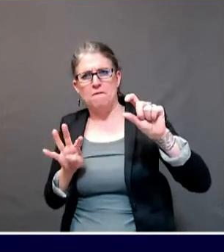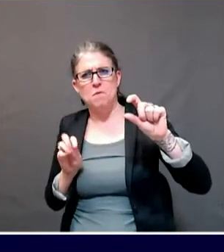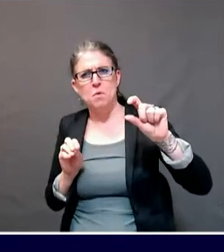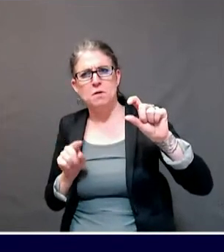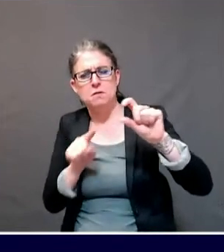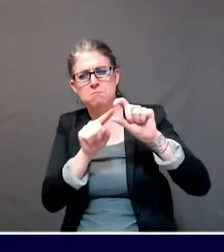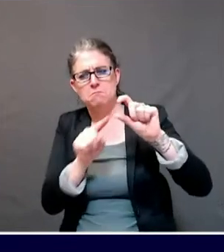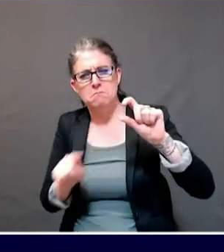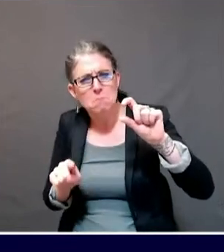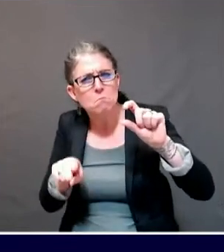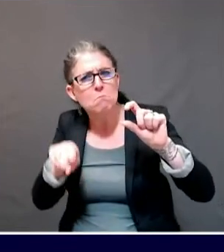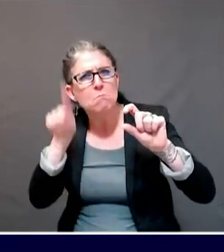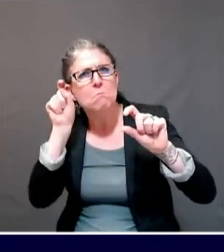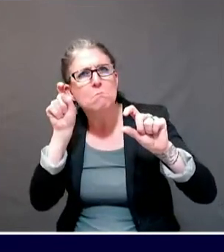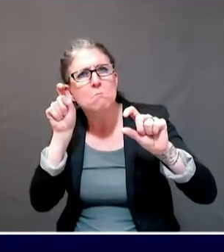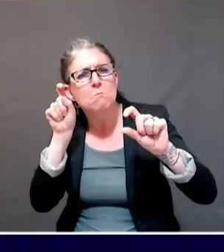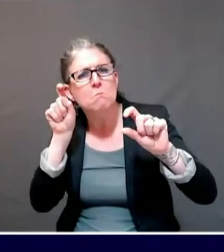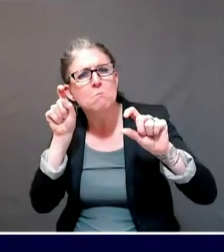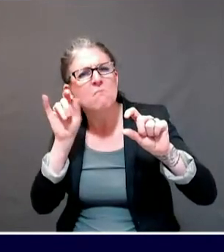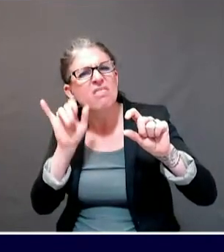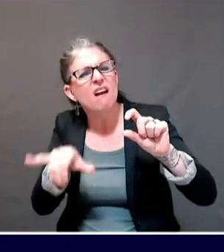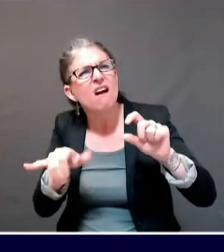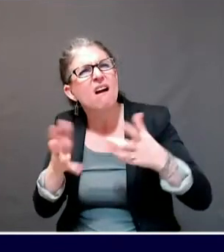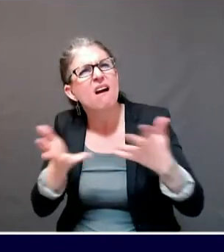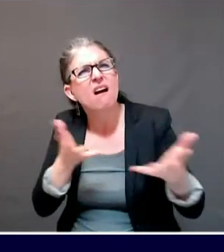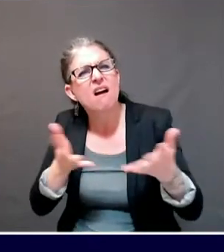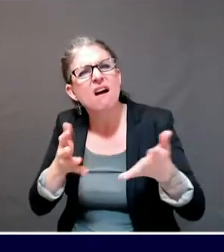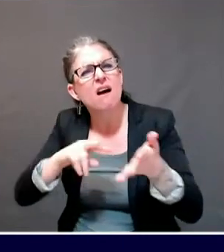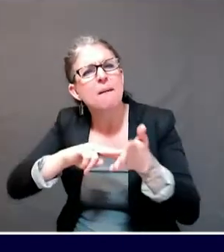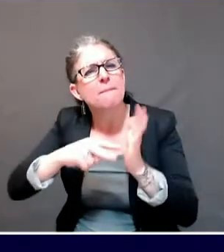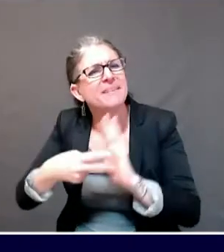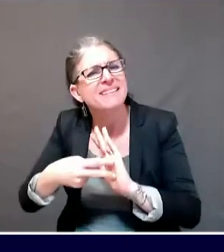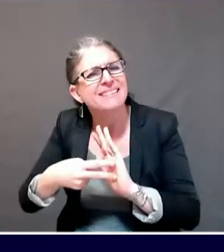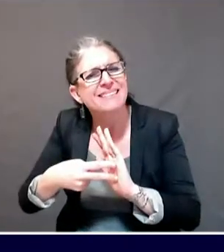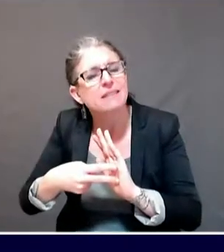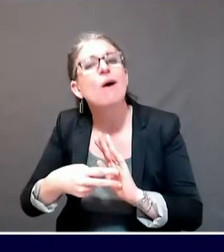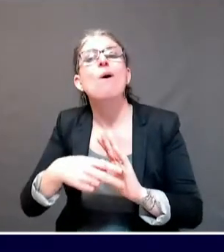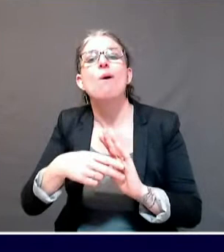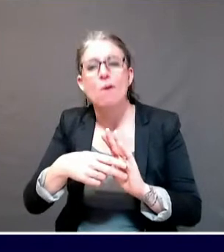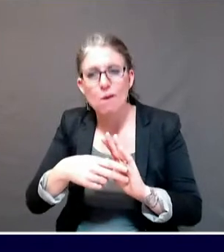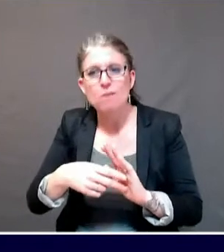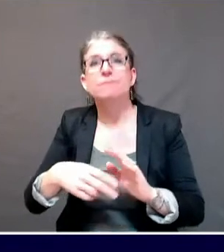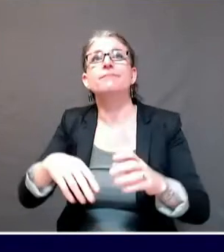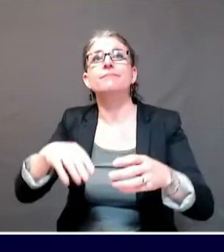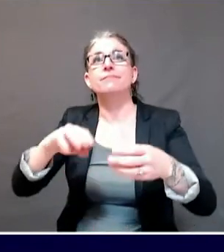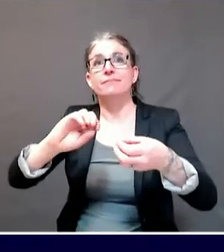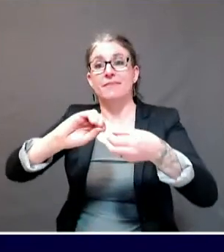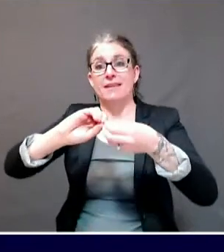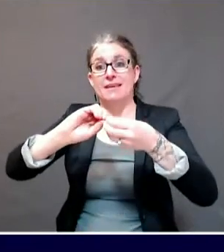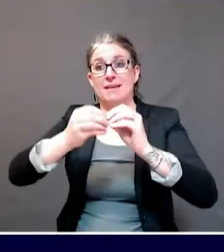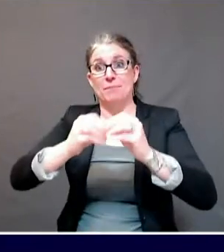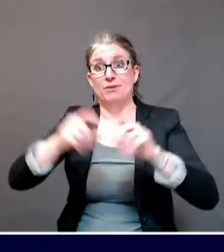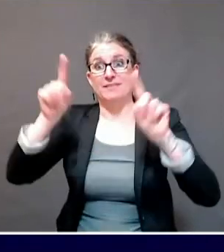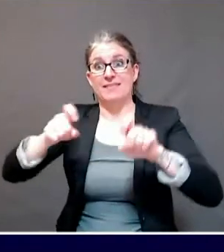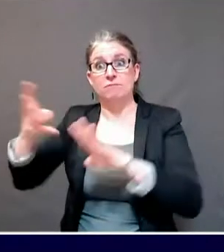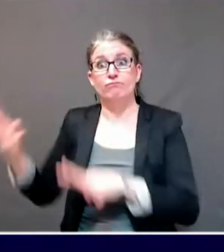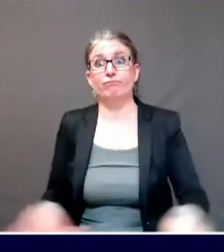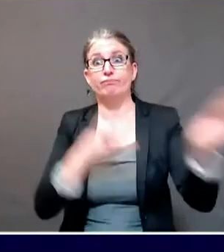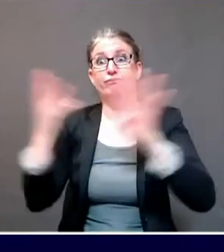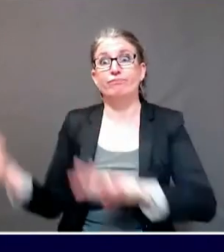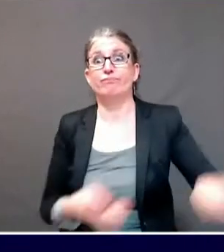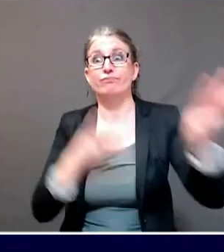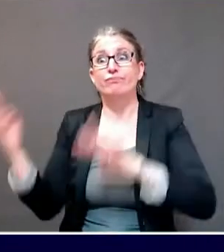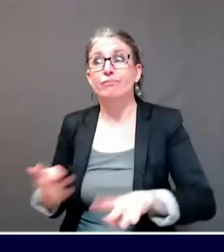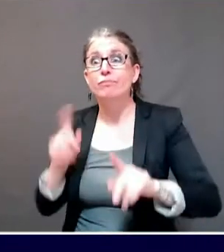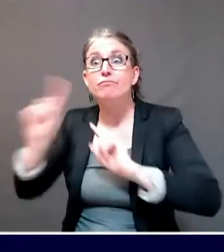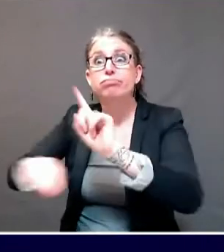increase in the number of new positive lab results that are generated every day. Right now, that number